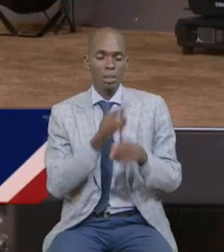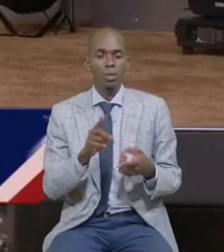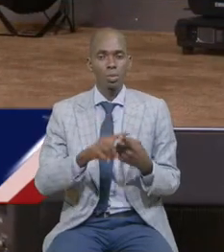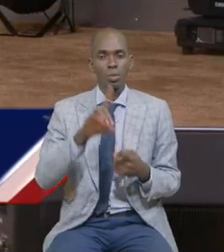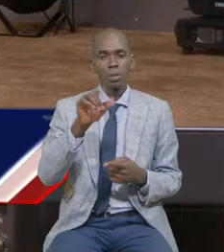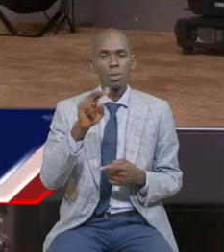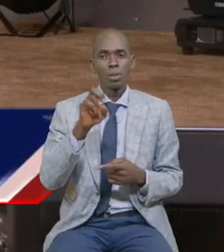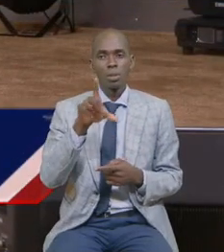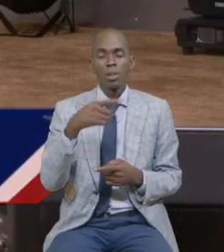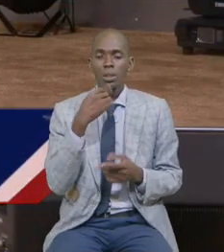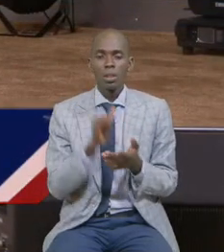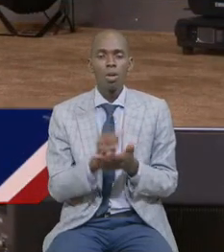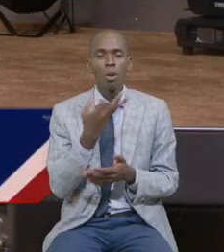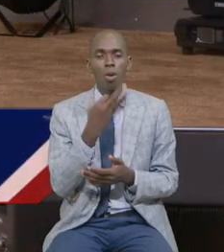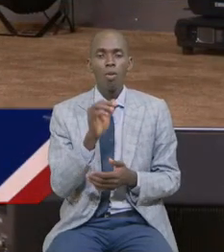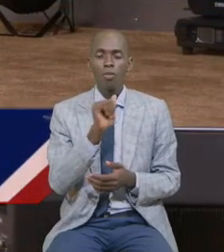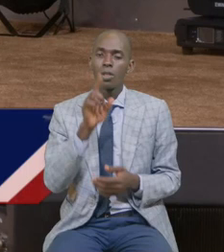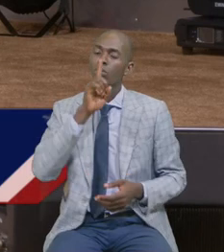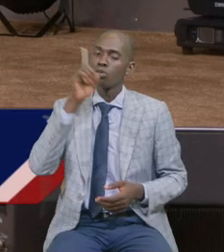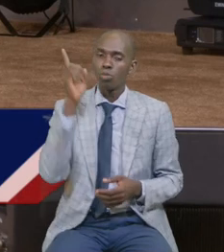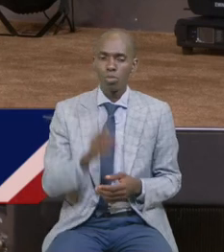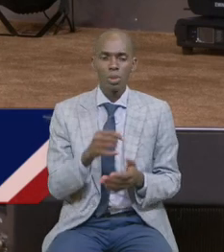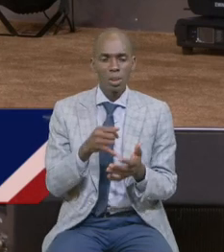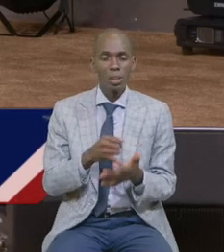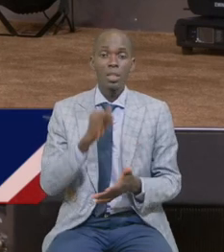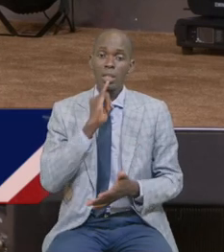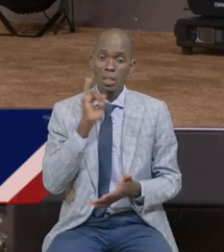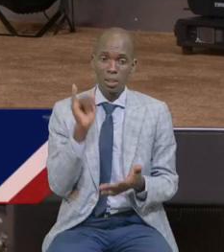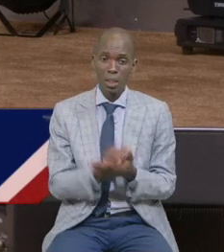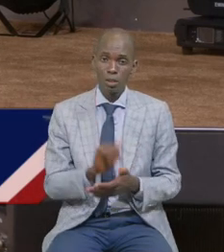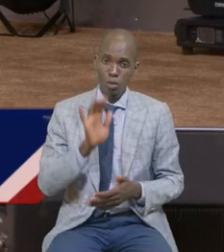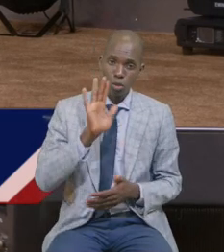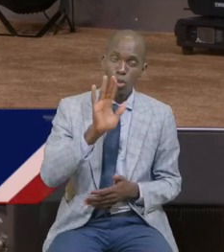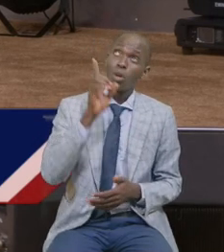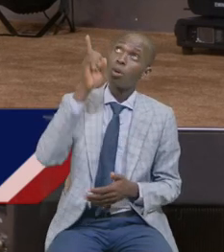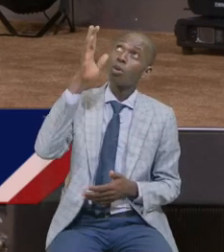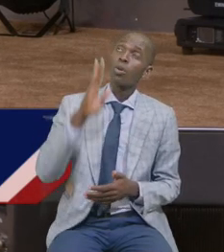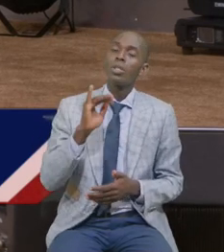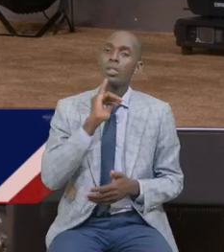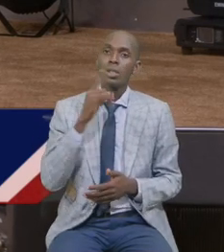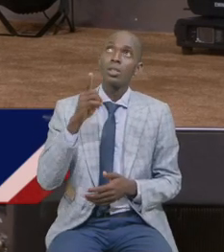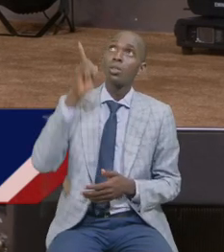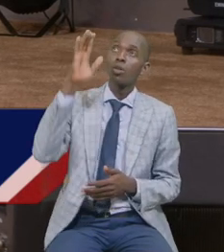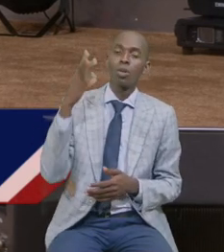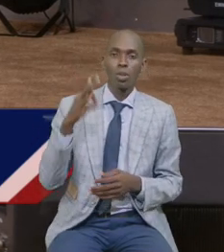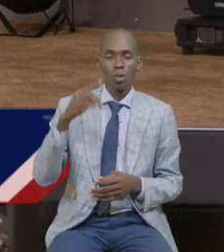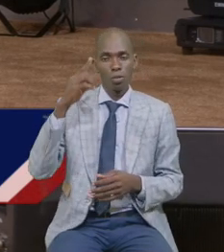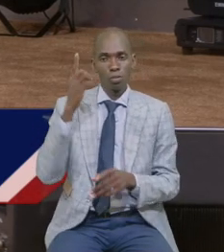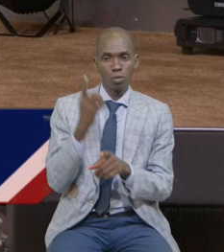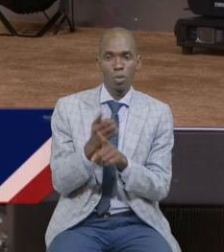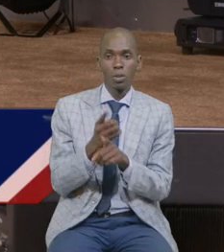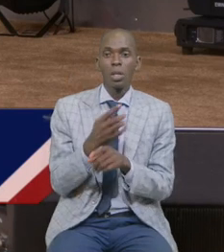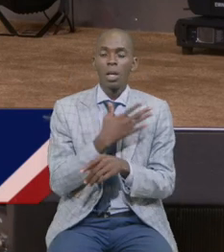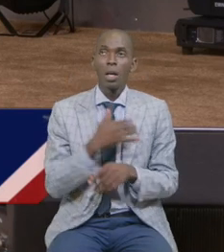and said of a truth it says that your God is a god of God and Lord of